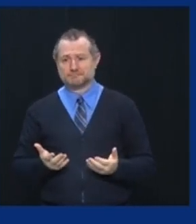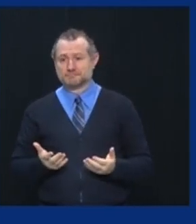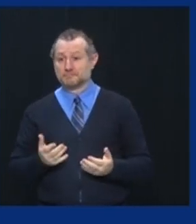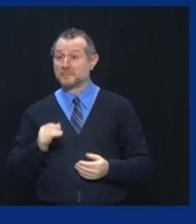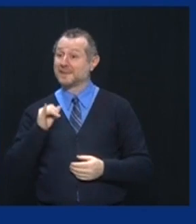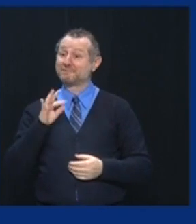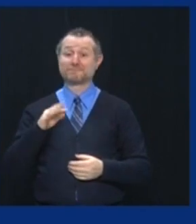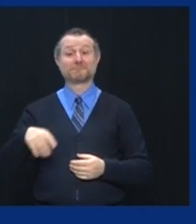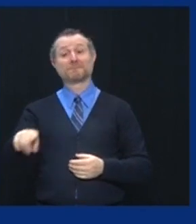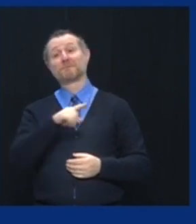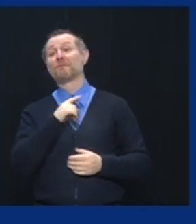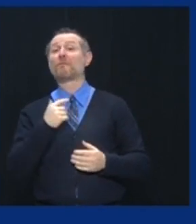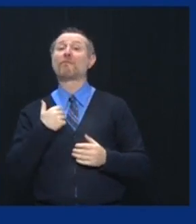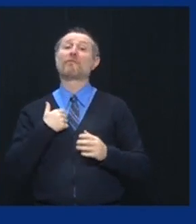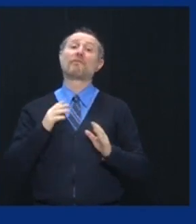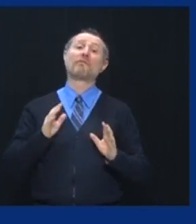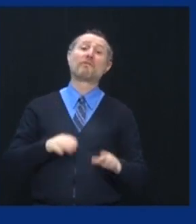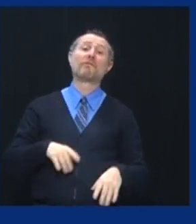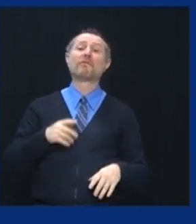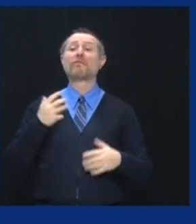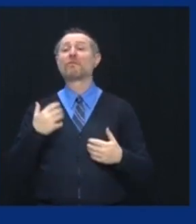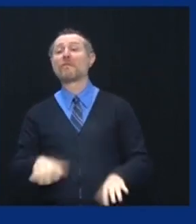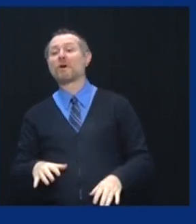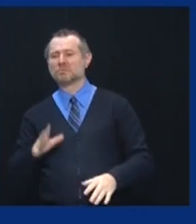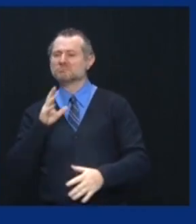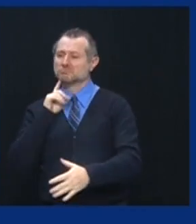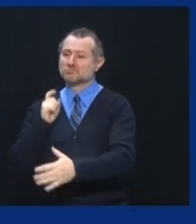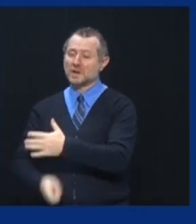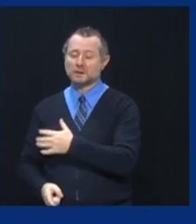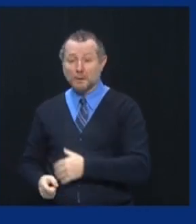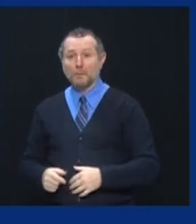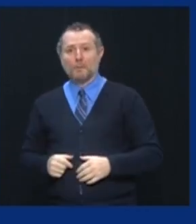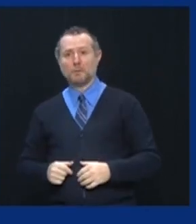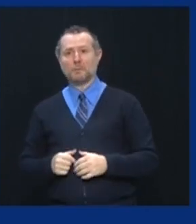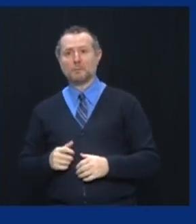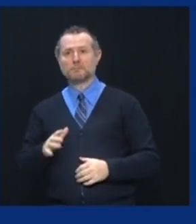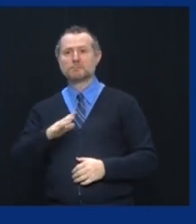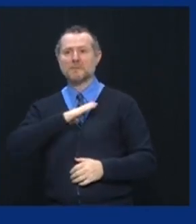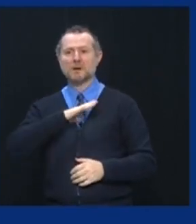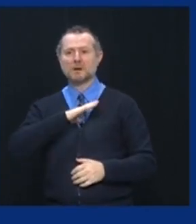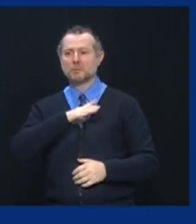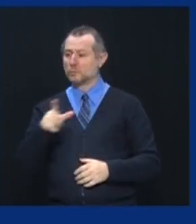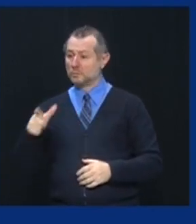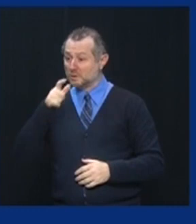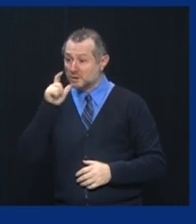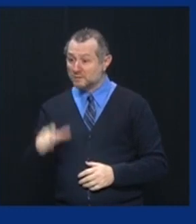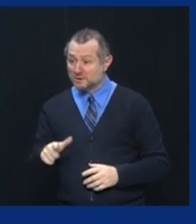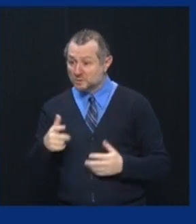don't want to be fined, just don't participate in the program.